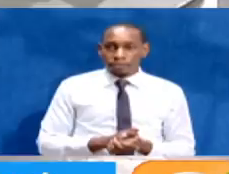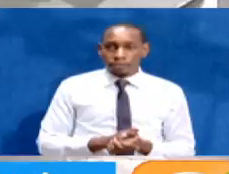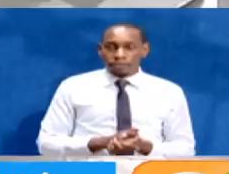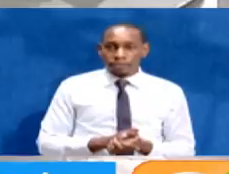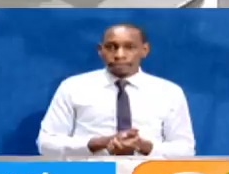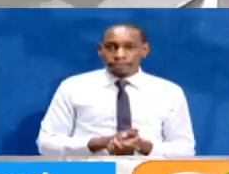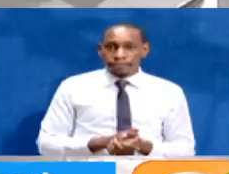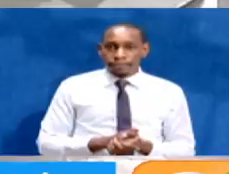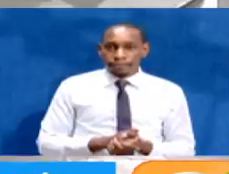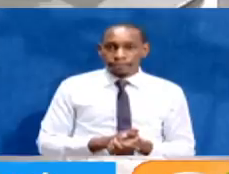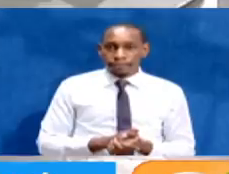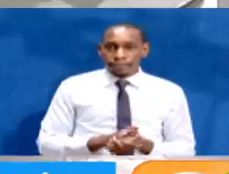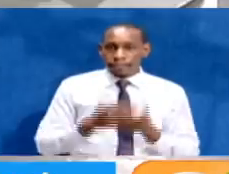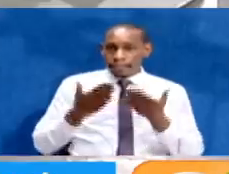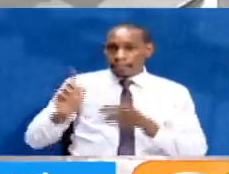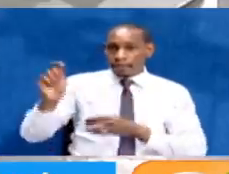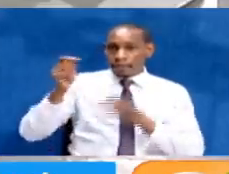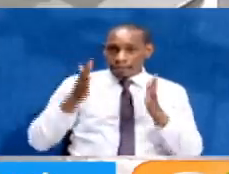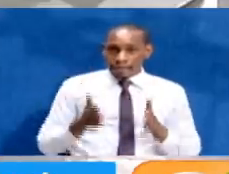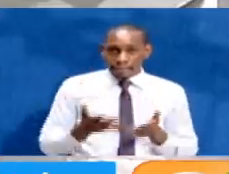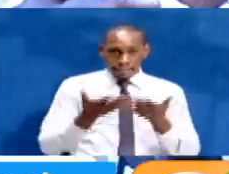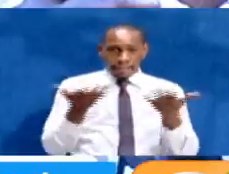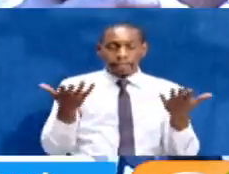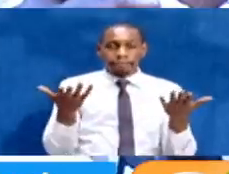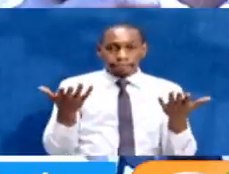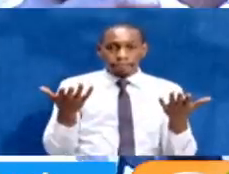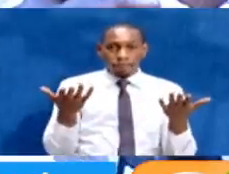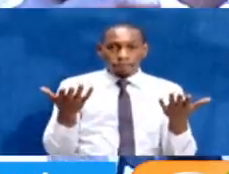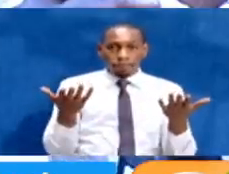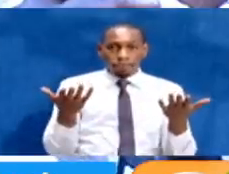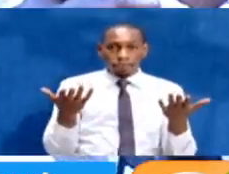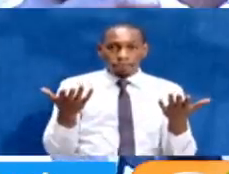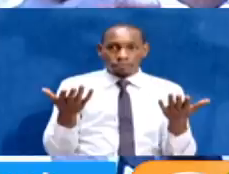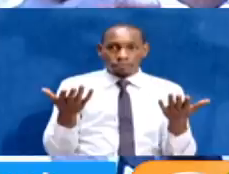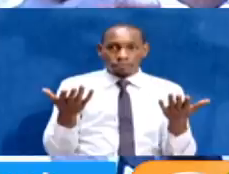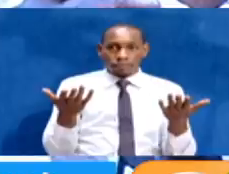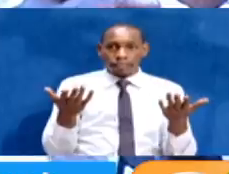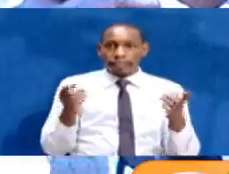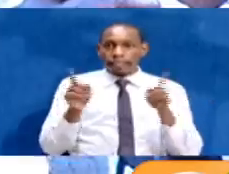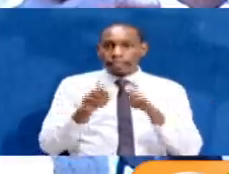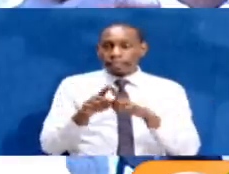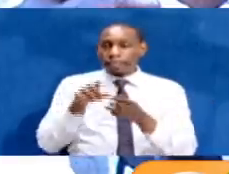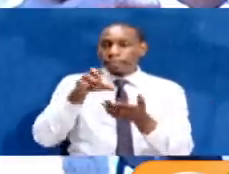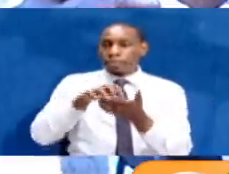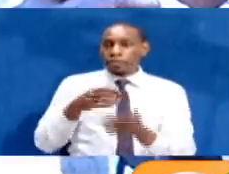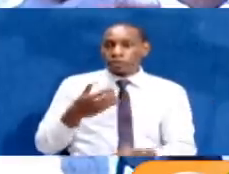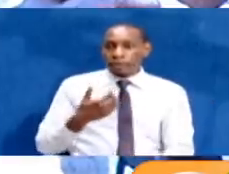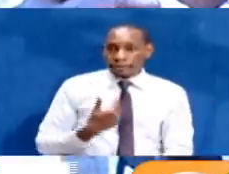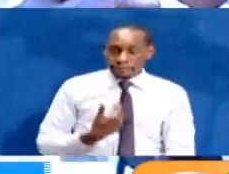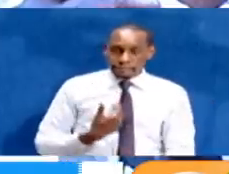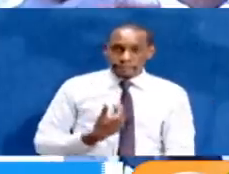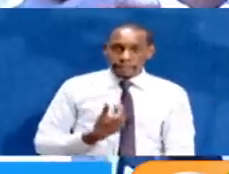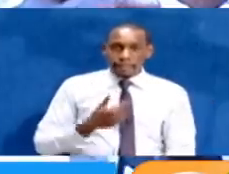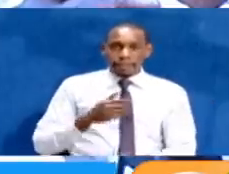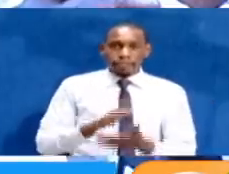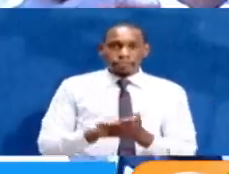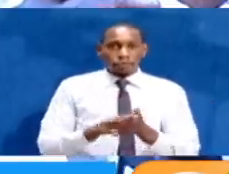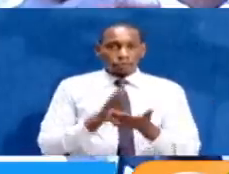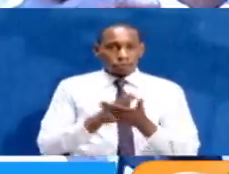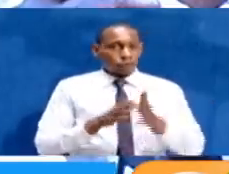less. So Kenyans somehow are condemned to the same fate, where you